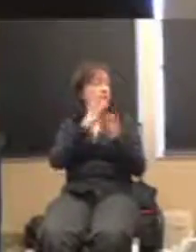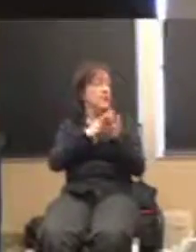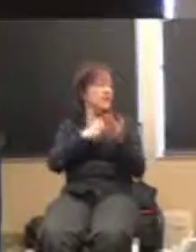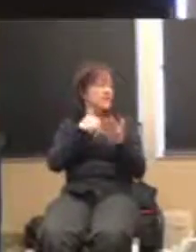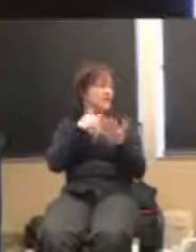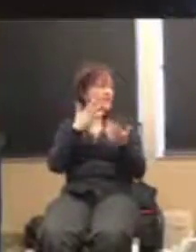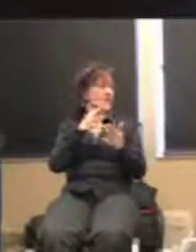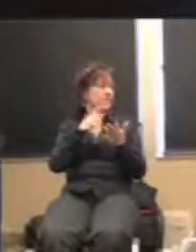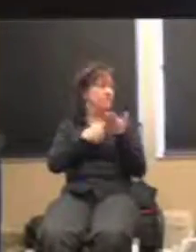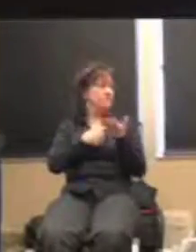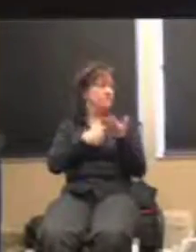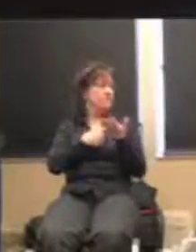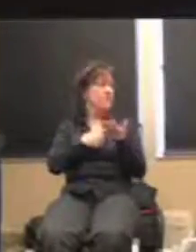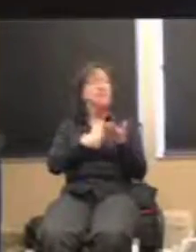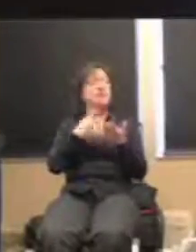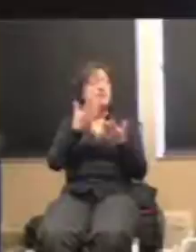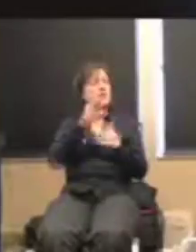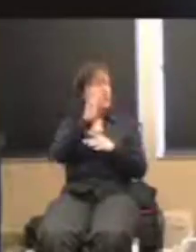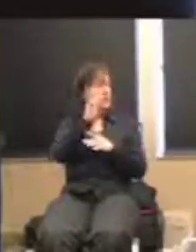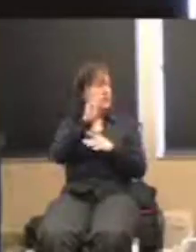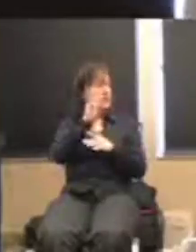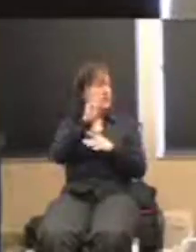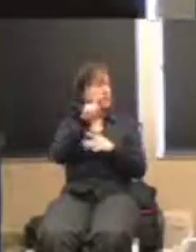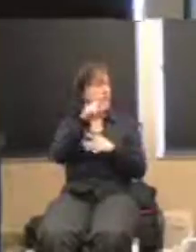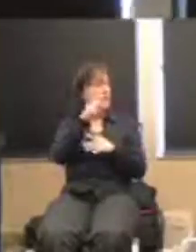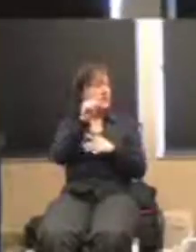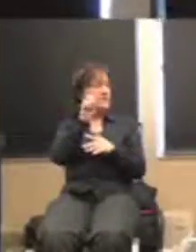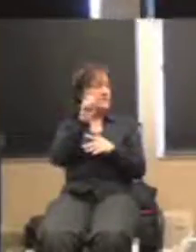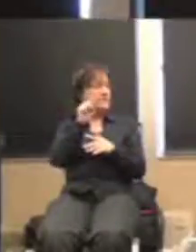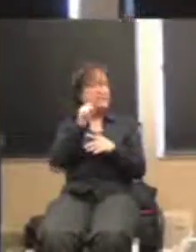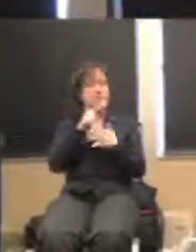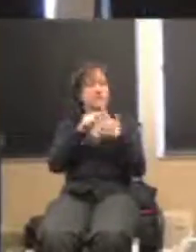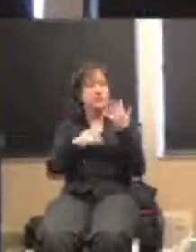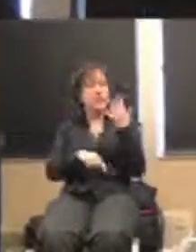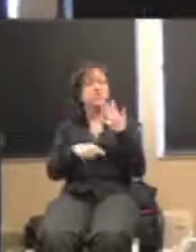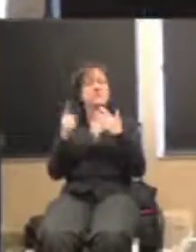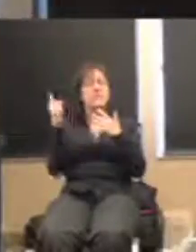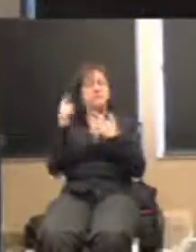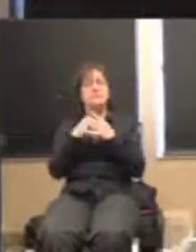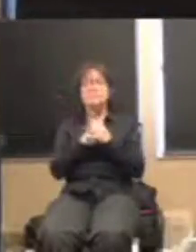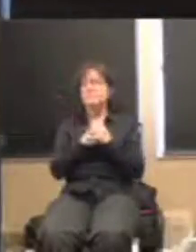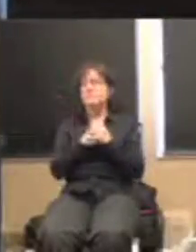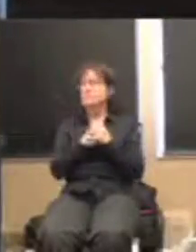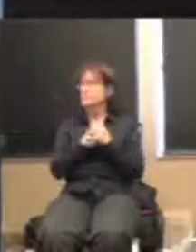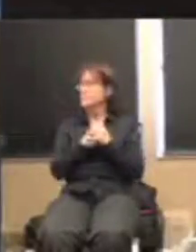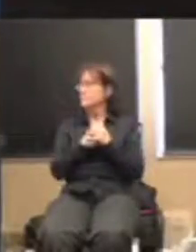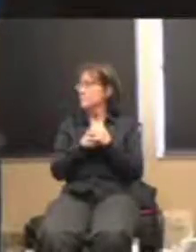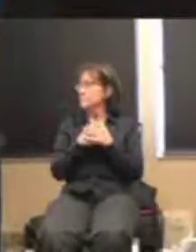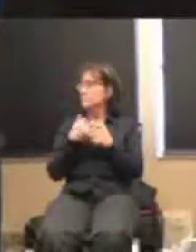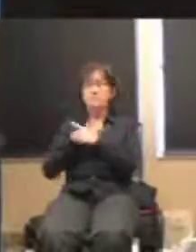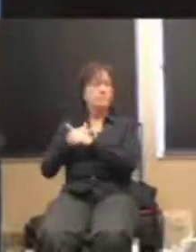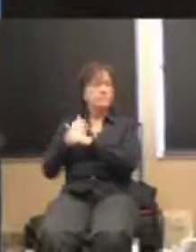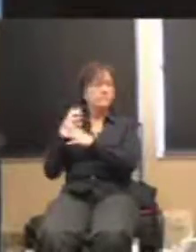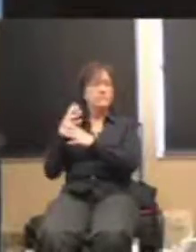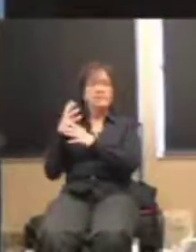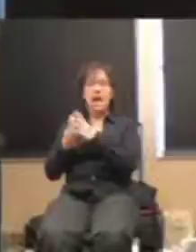No, I didn't. So there's 6 phases to the Frost and Bondi actual PECS. Sorry, I've lost my fidget